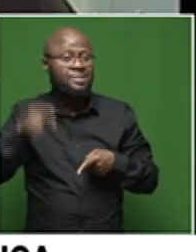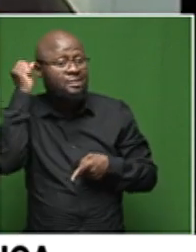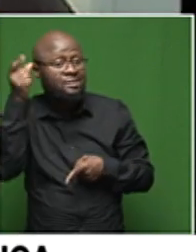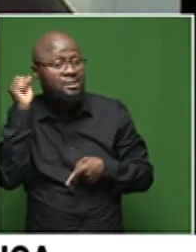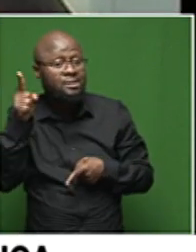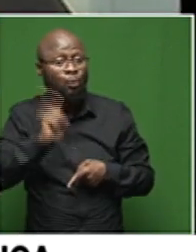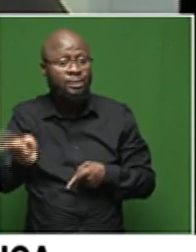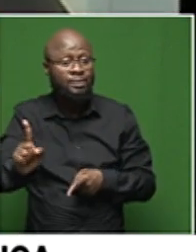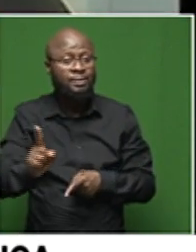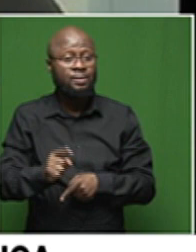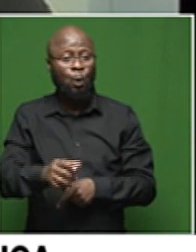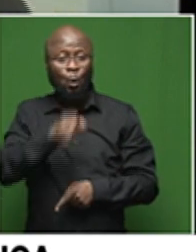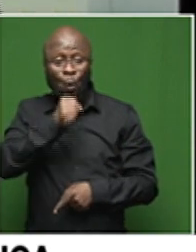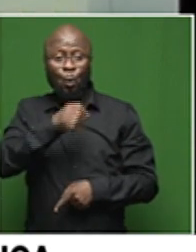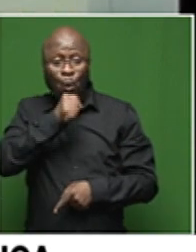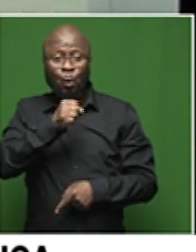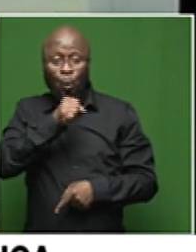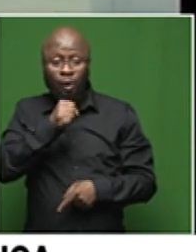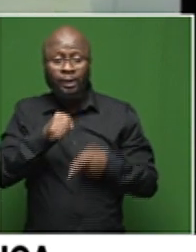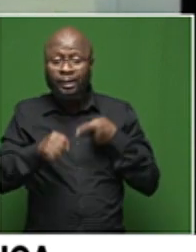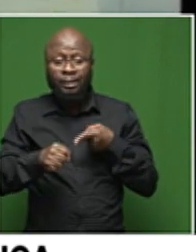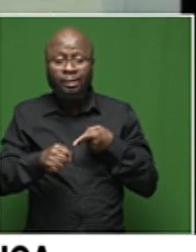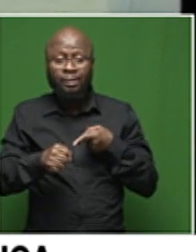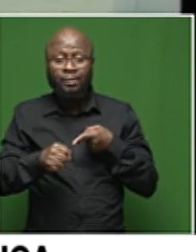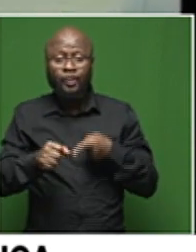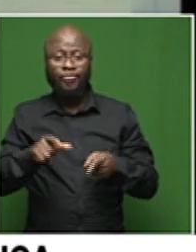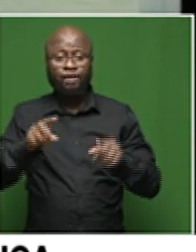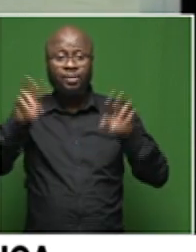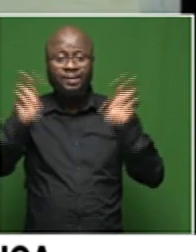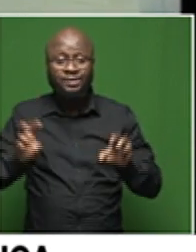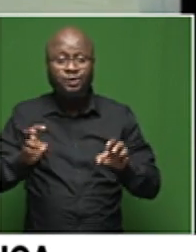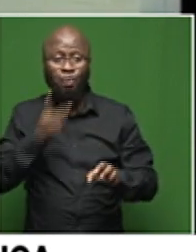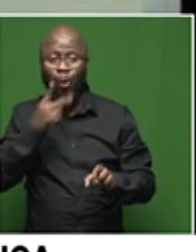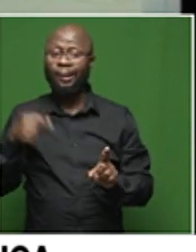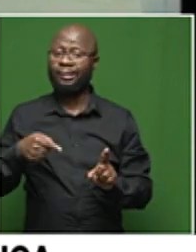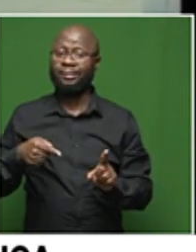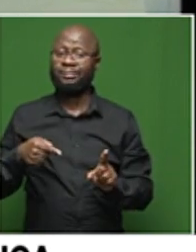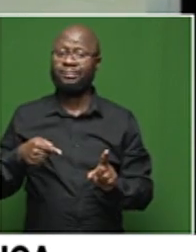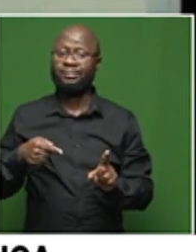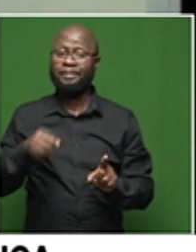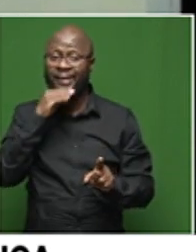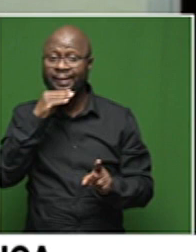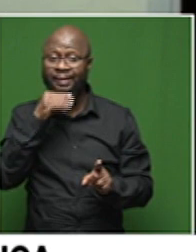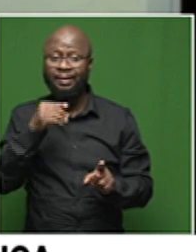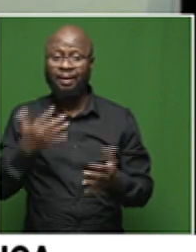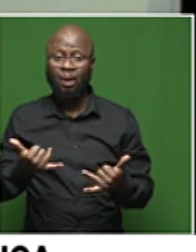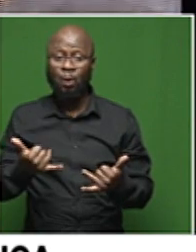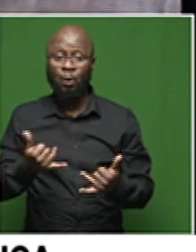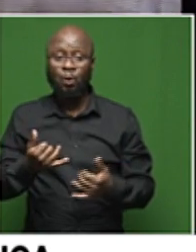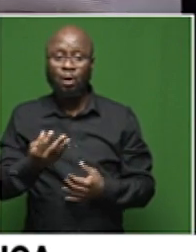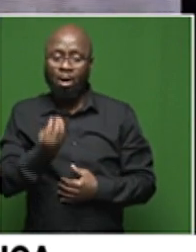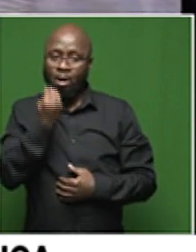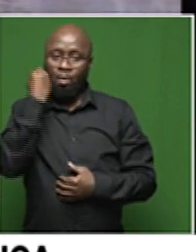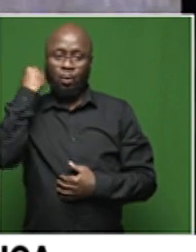is meant by vaping, and that is the electronic cigarette. So vaping is an act of inhaling aerosols